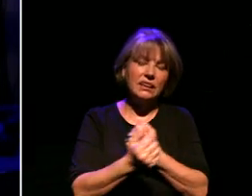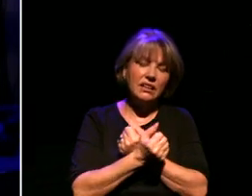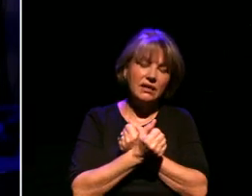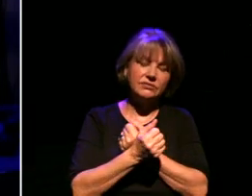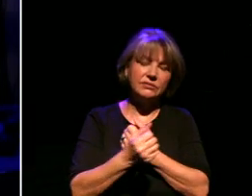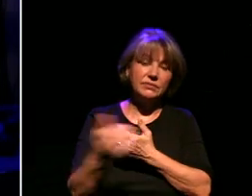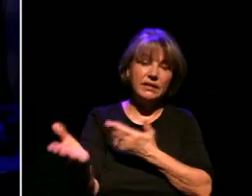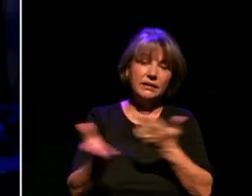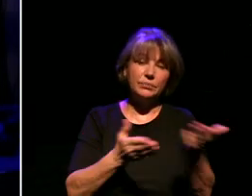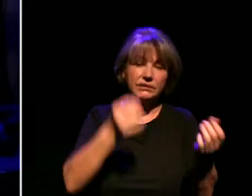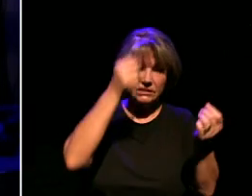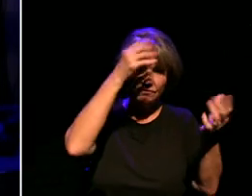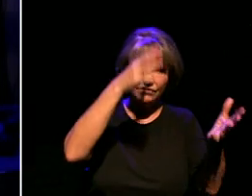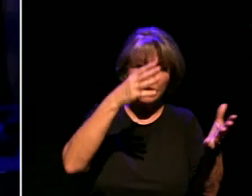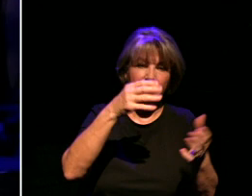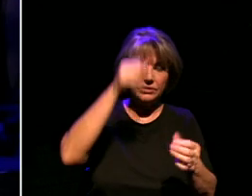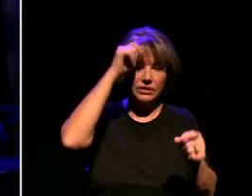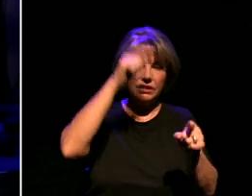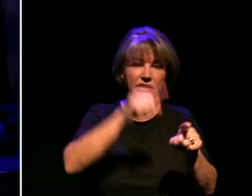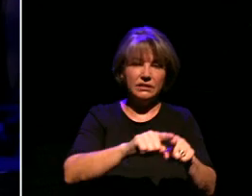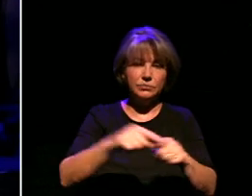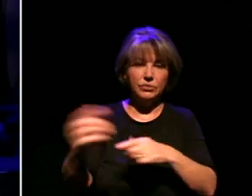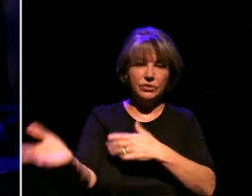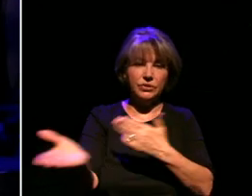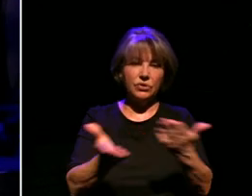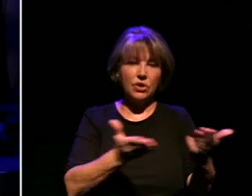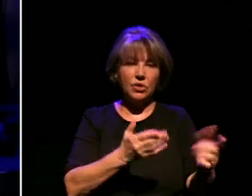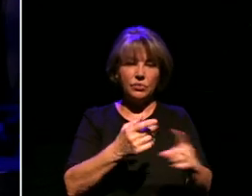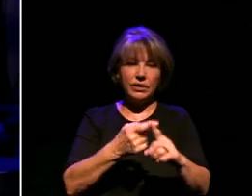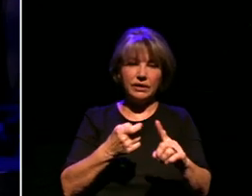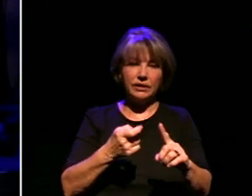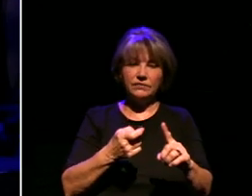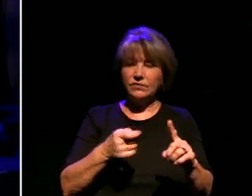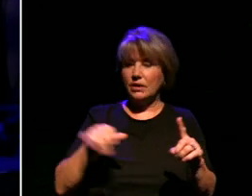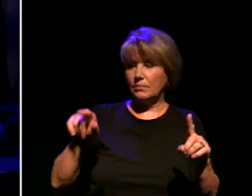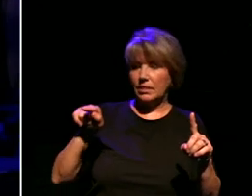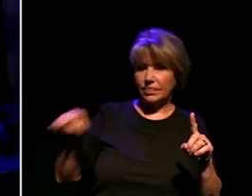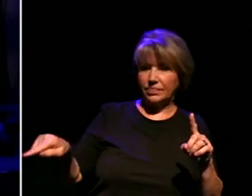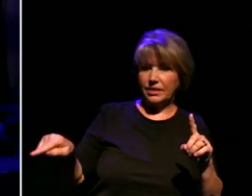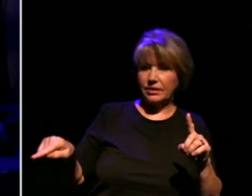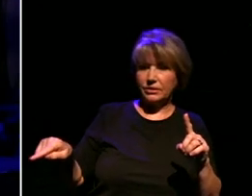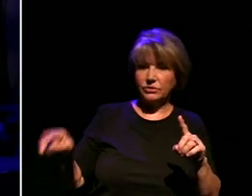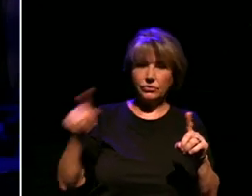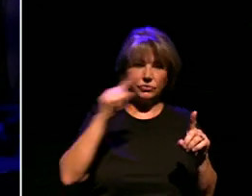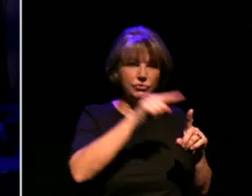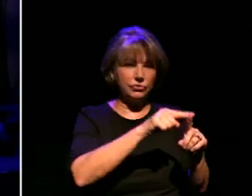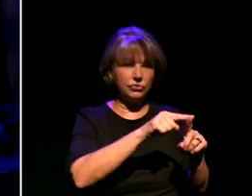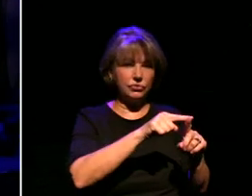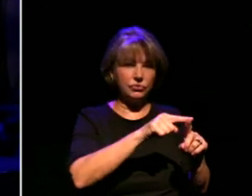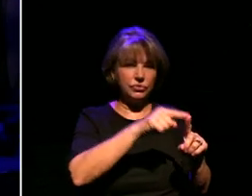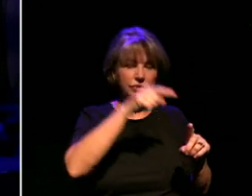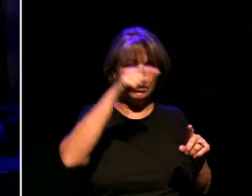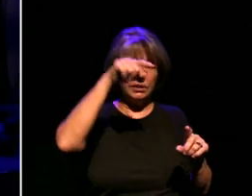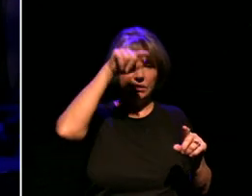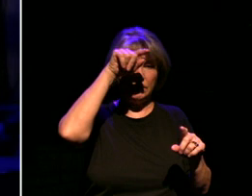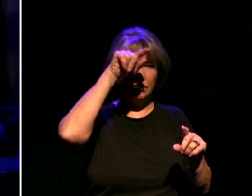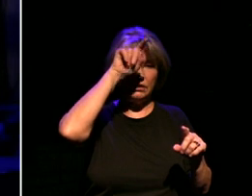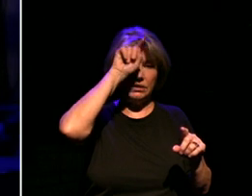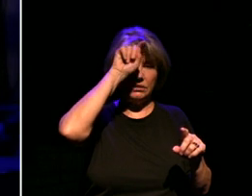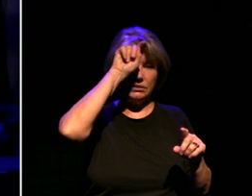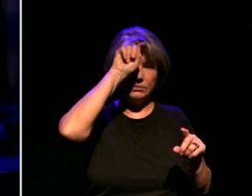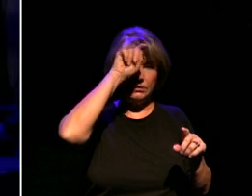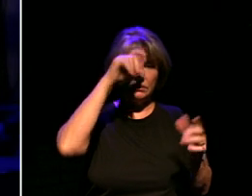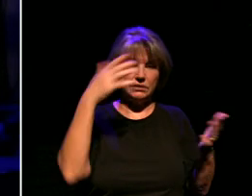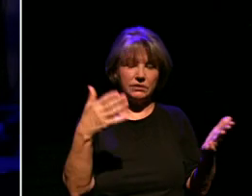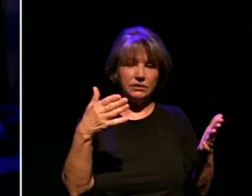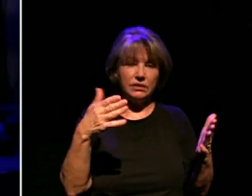their families all the way back to Egypt. And in the end of this story, Jacob realizes that Joseph is no longer